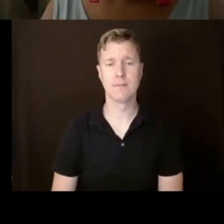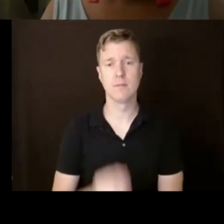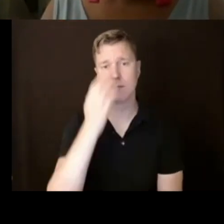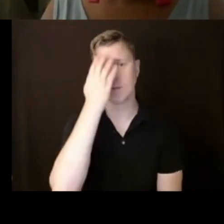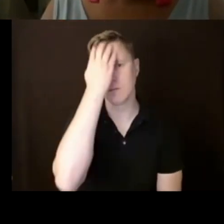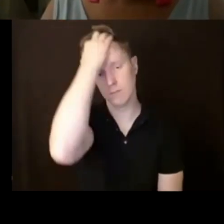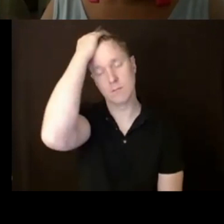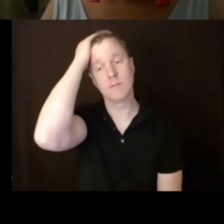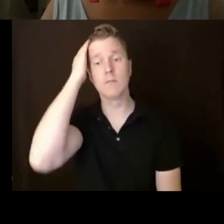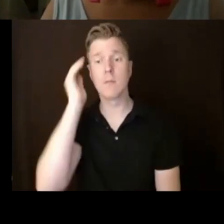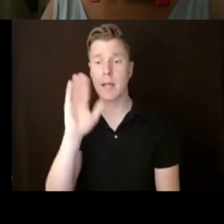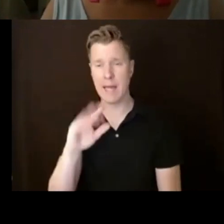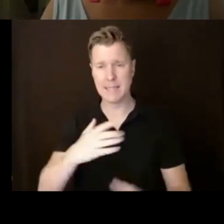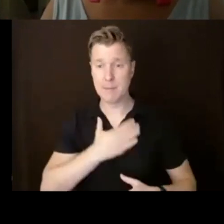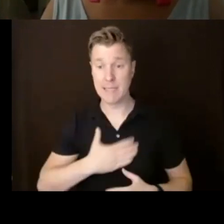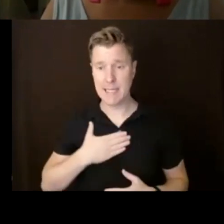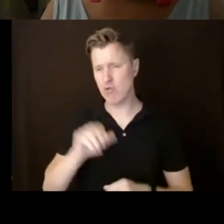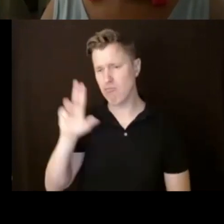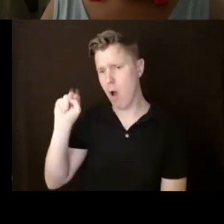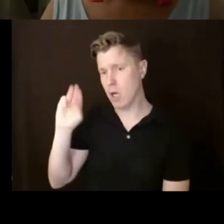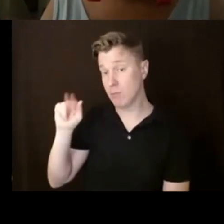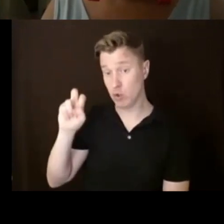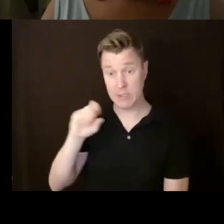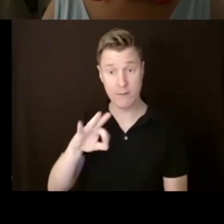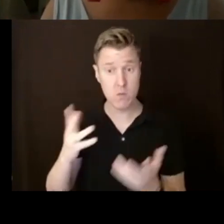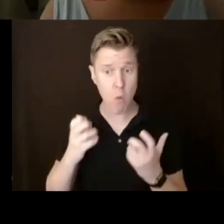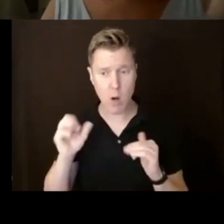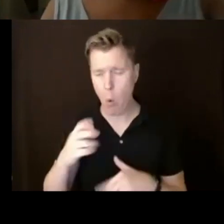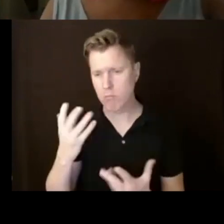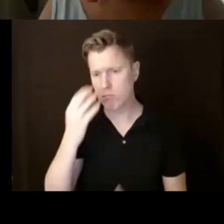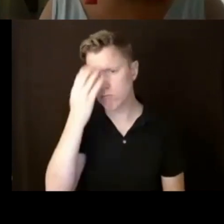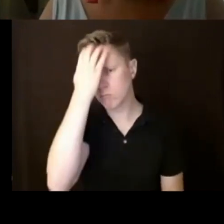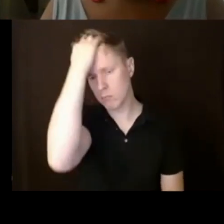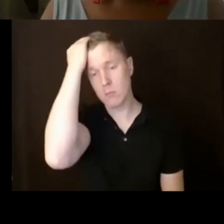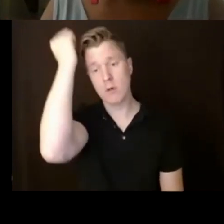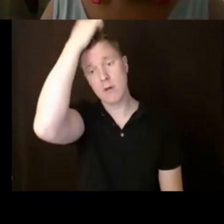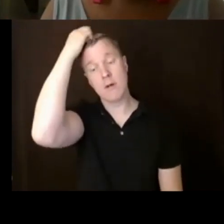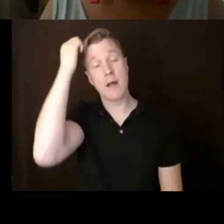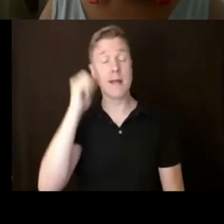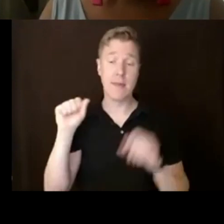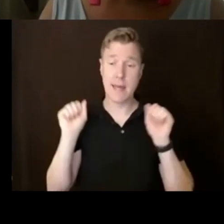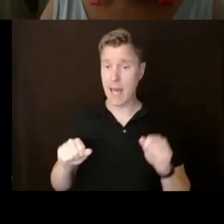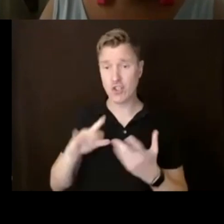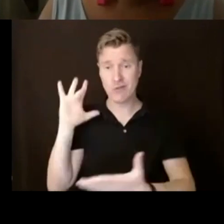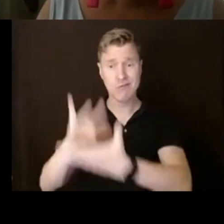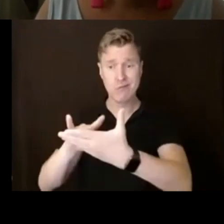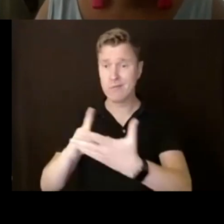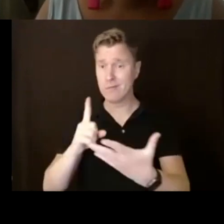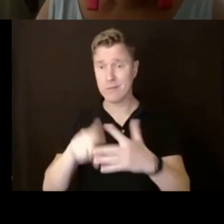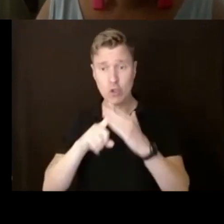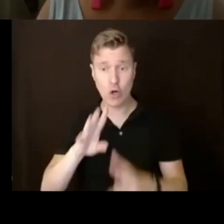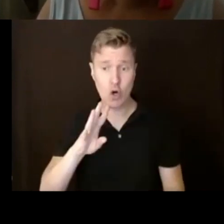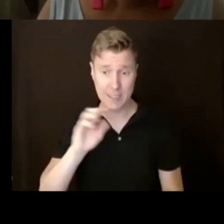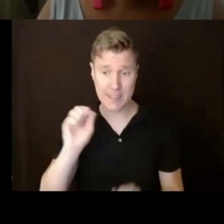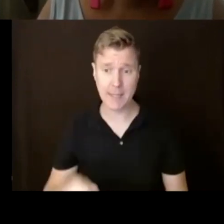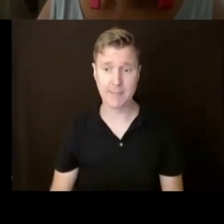And can people unmute themselves, Yolanda, if they want to, or do Yes, they they have to do it in can the just pop right in and start to talk.